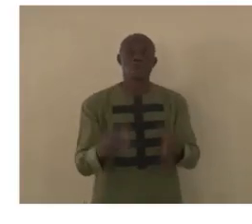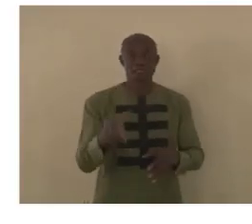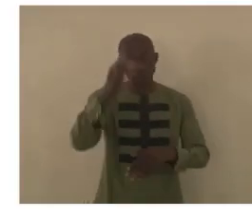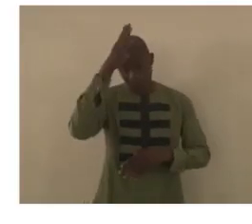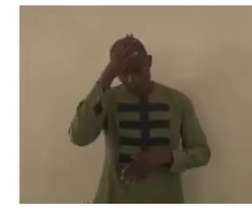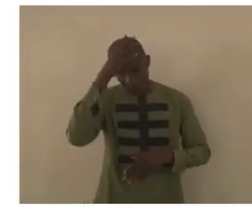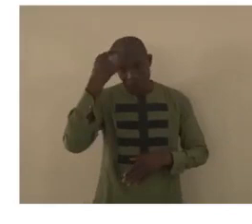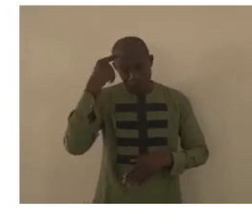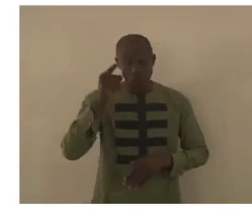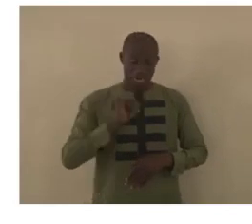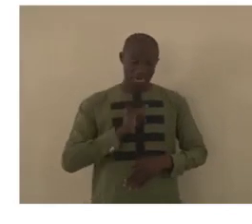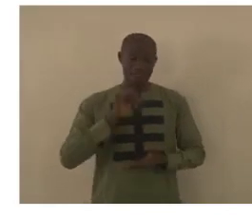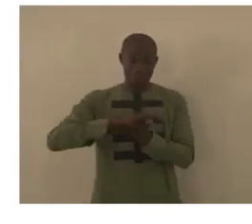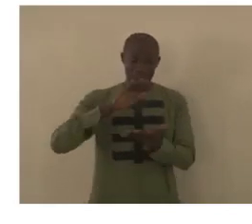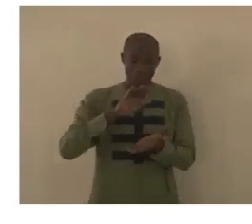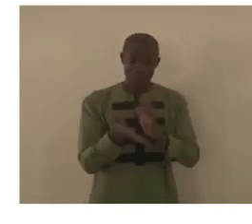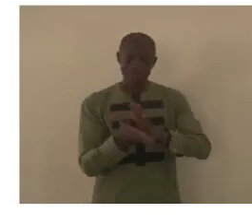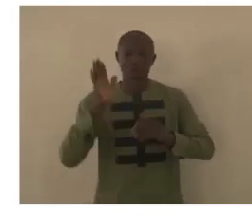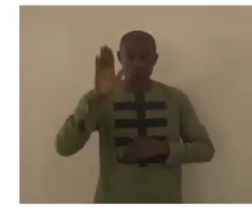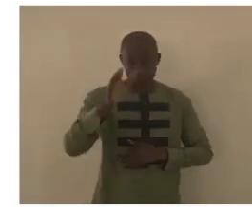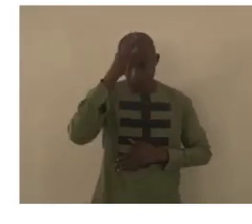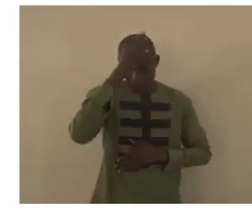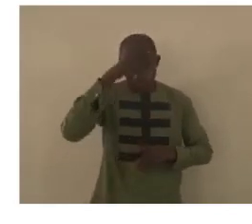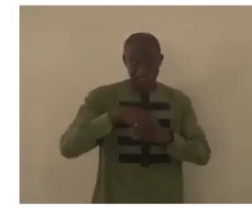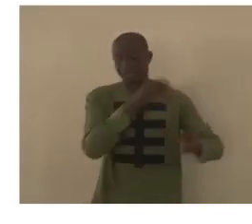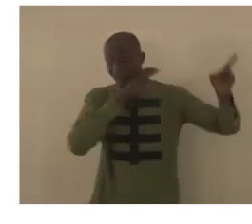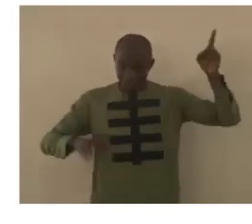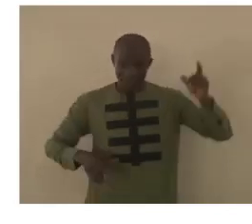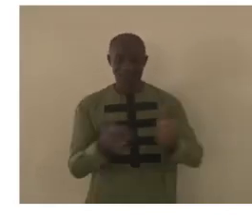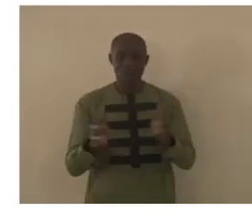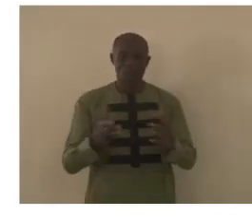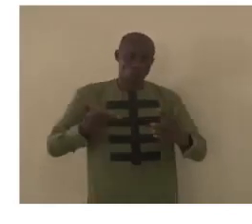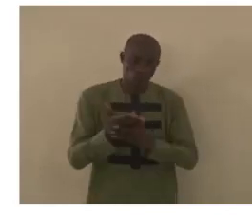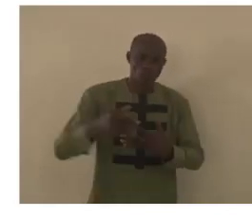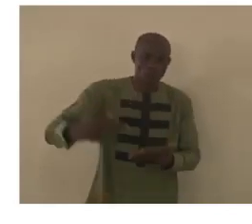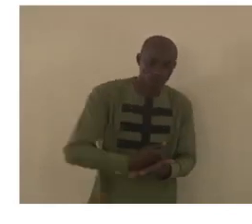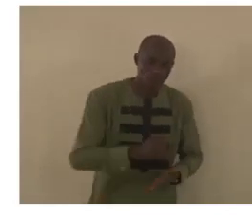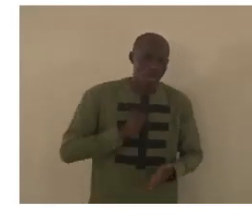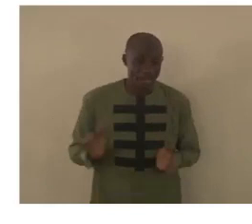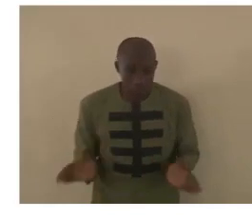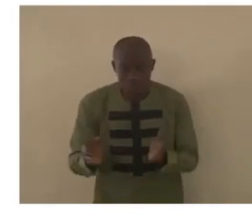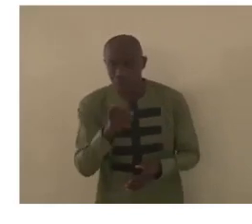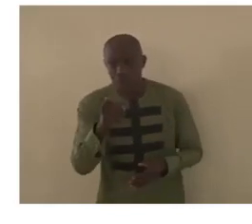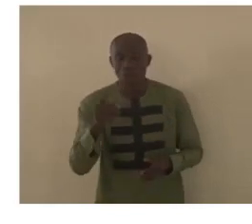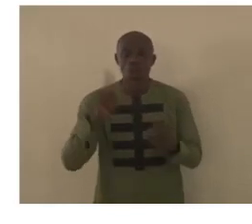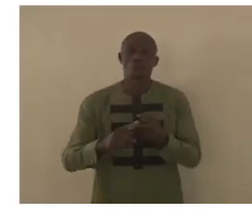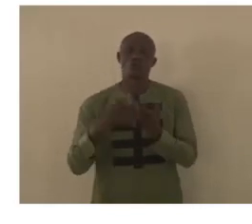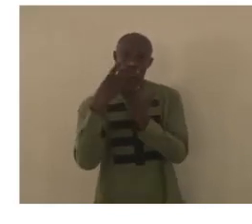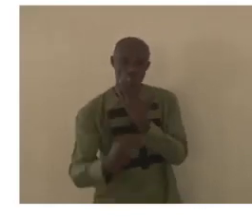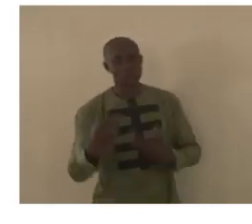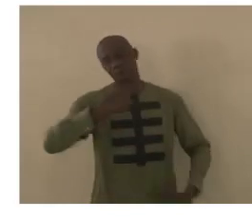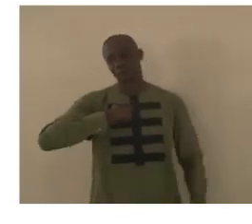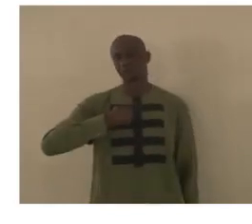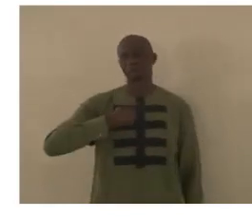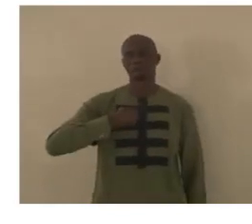fathers. For I became your father in Christ Jesus through the gospel. I urge you then to be